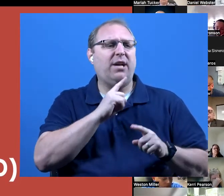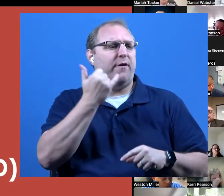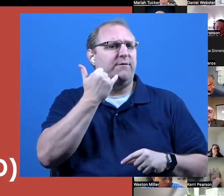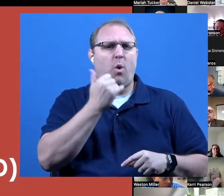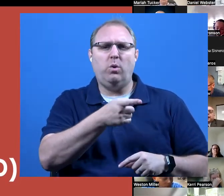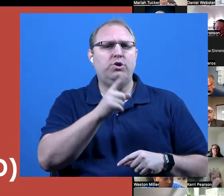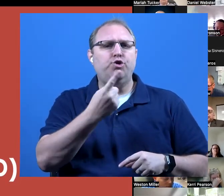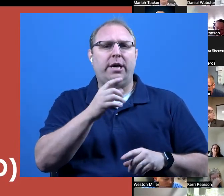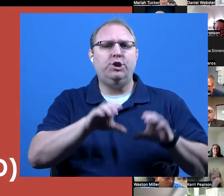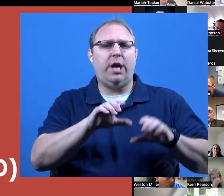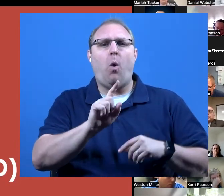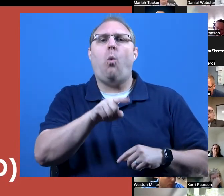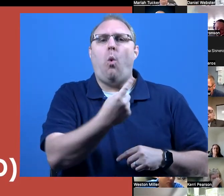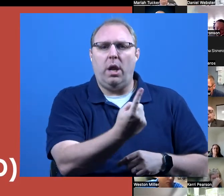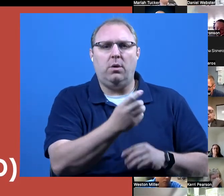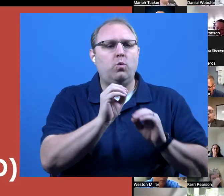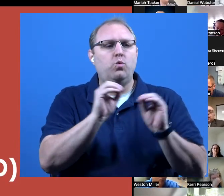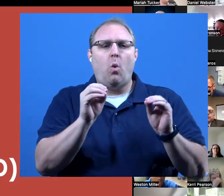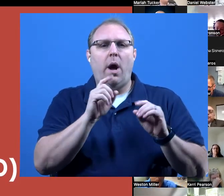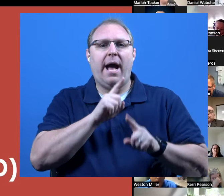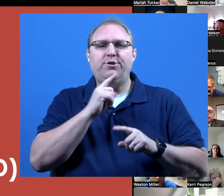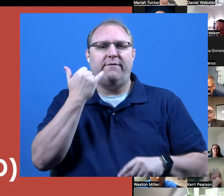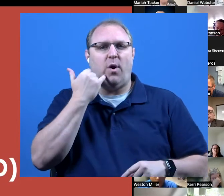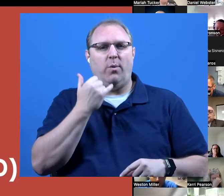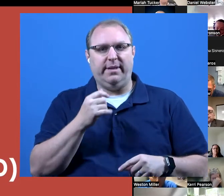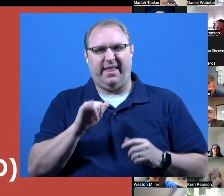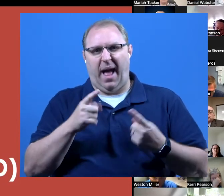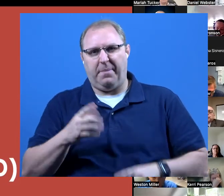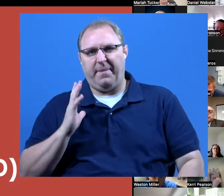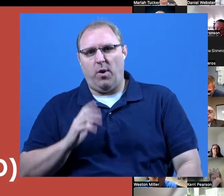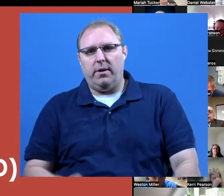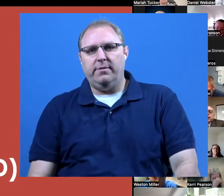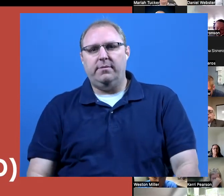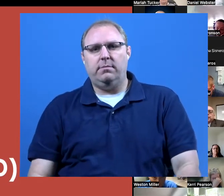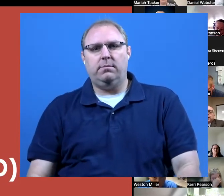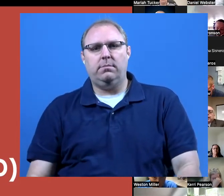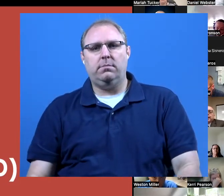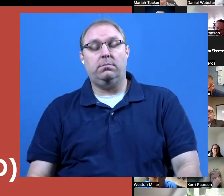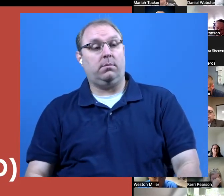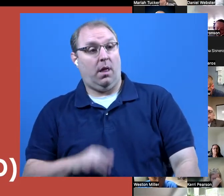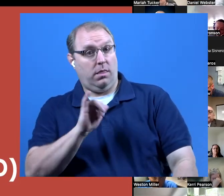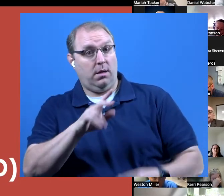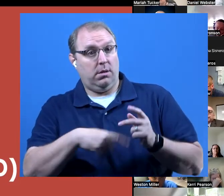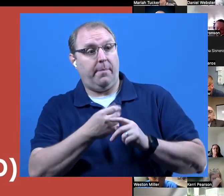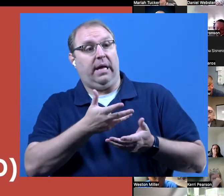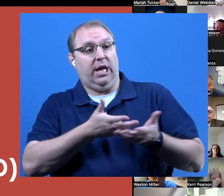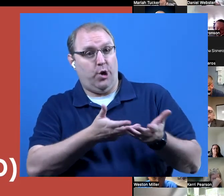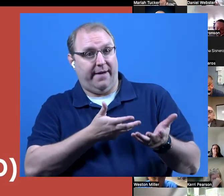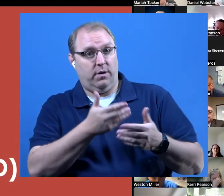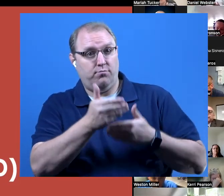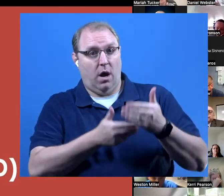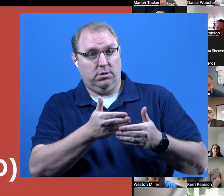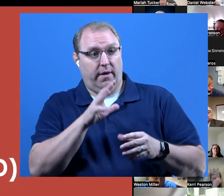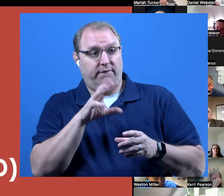Does the interactive process involve direct supervision, or is that handled at higher levels? The